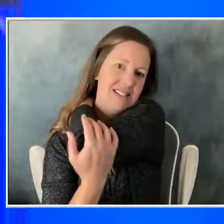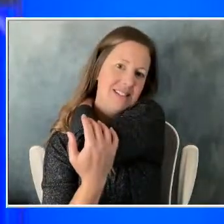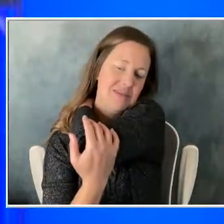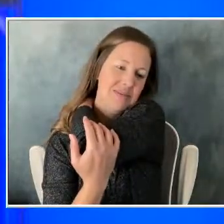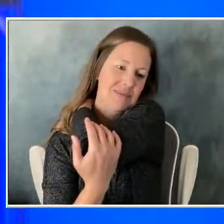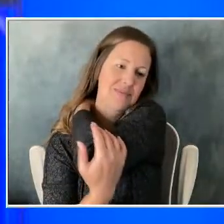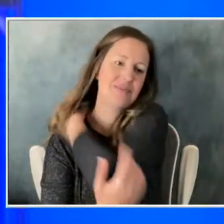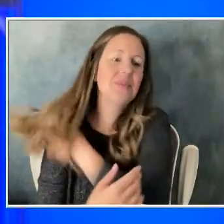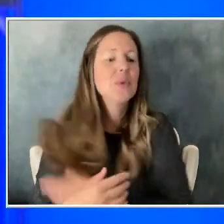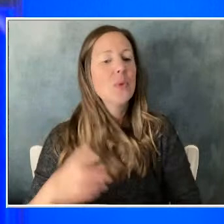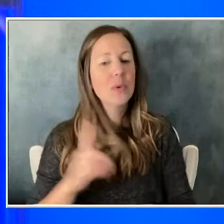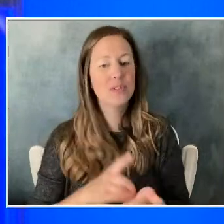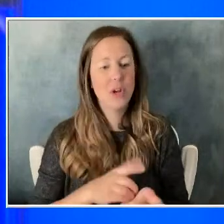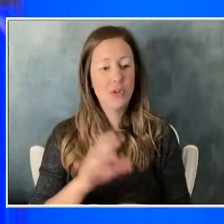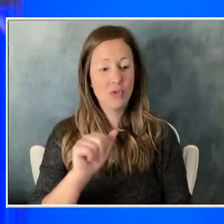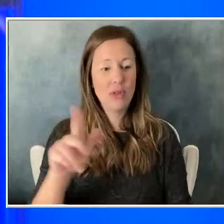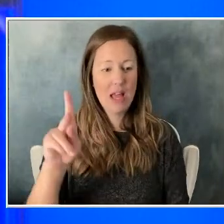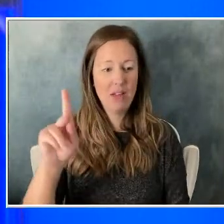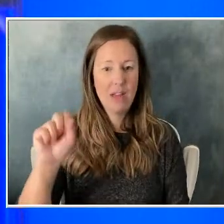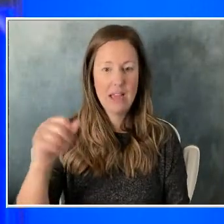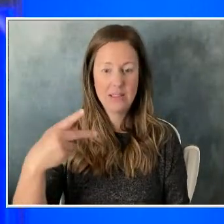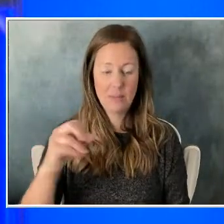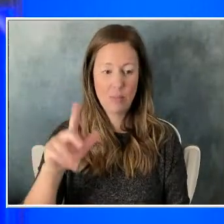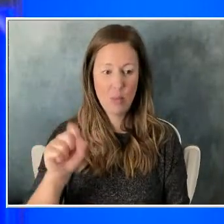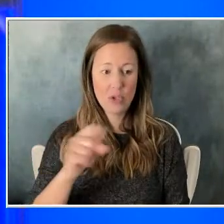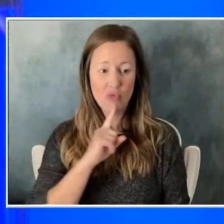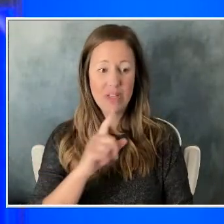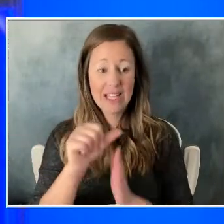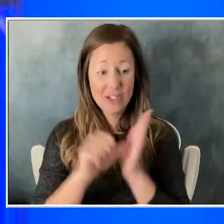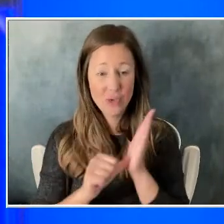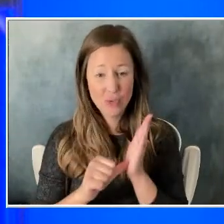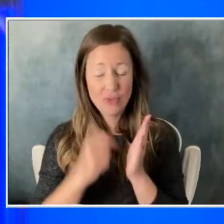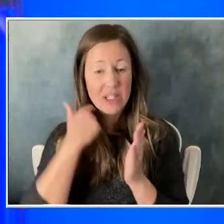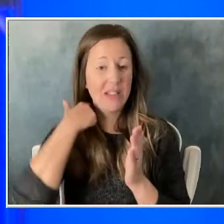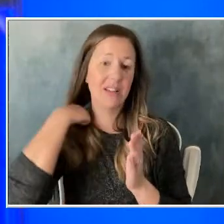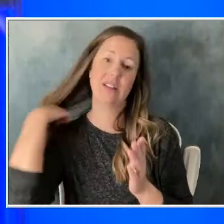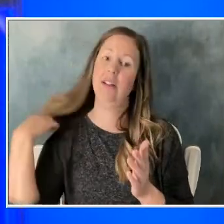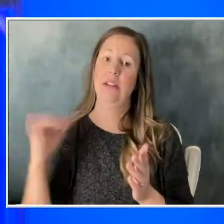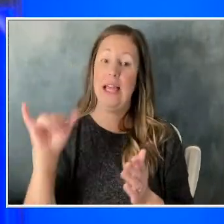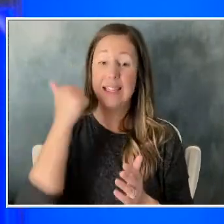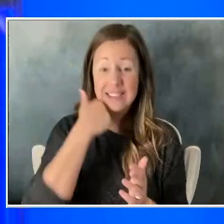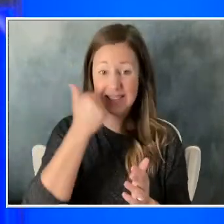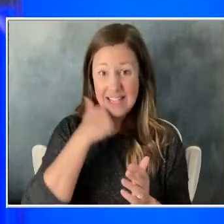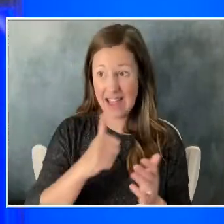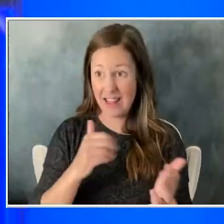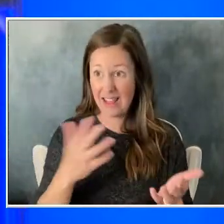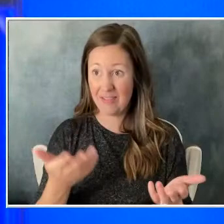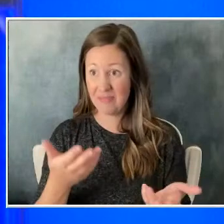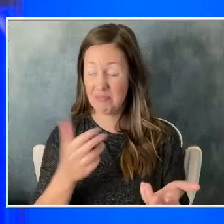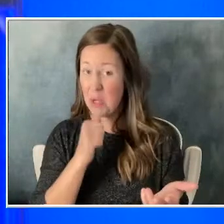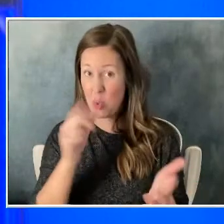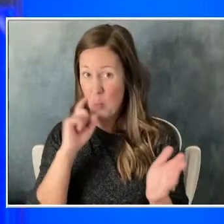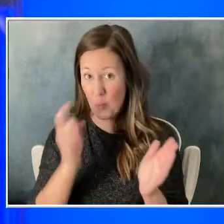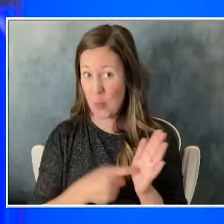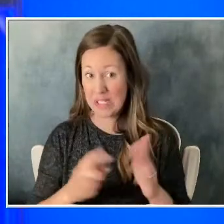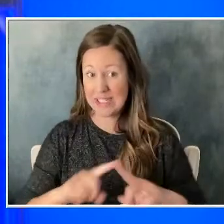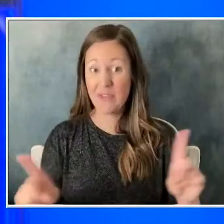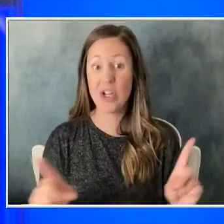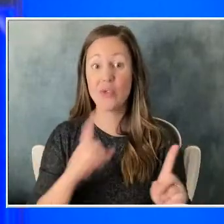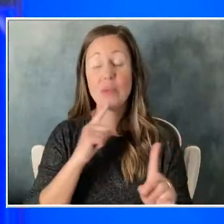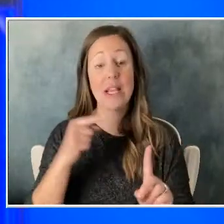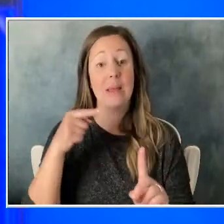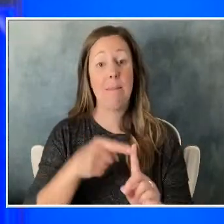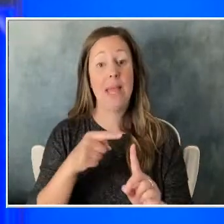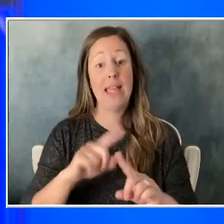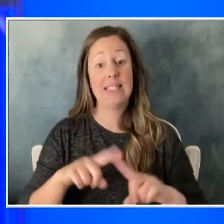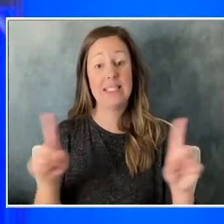did a surgery that on my daily basis, I don't notice the difference. The main difference is that I get